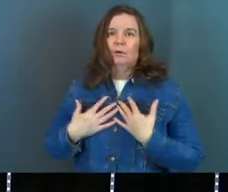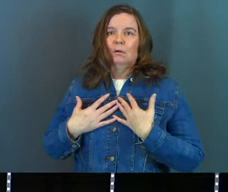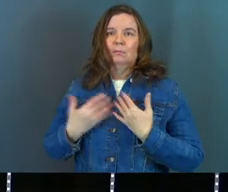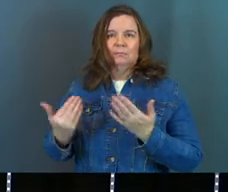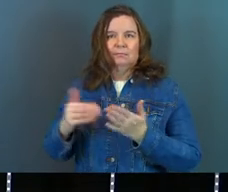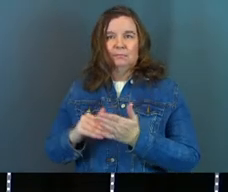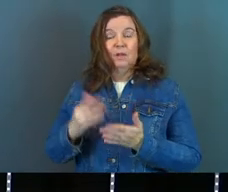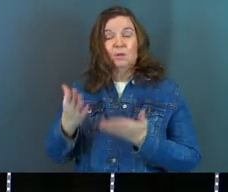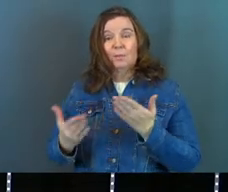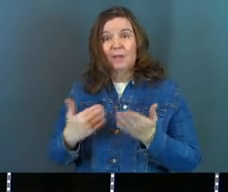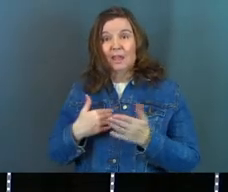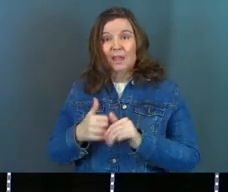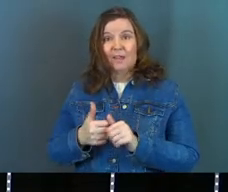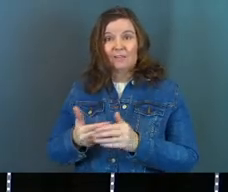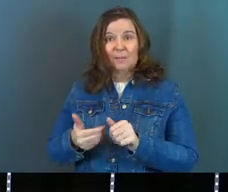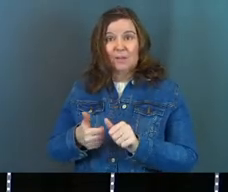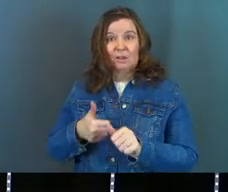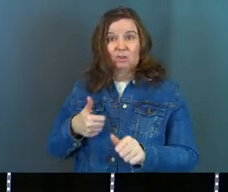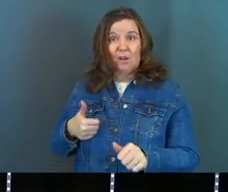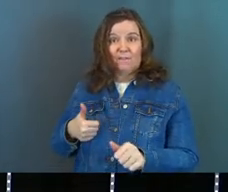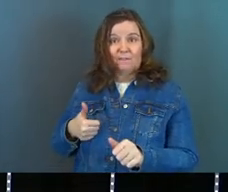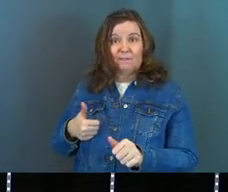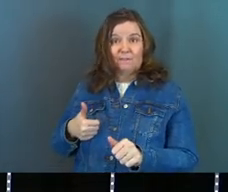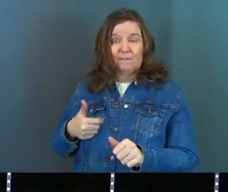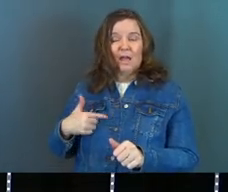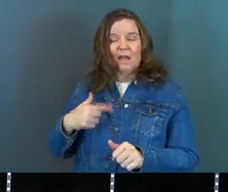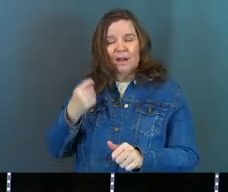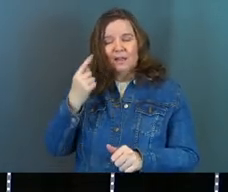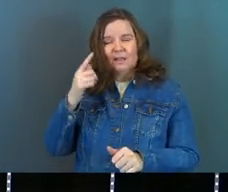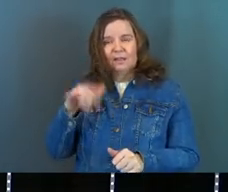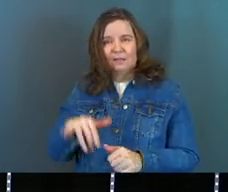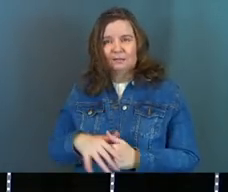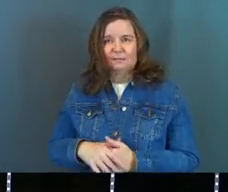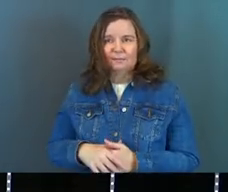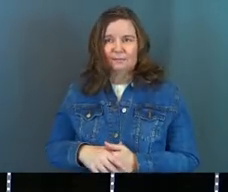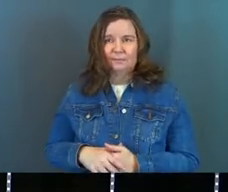And so you may have backed off, and I get it.